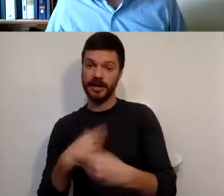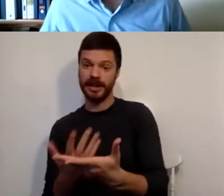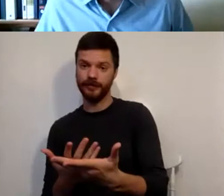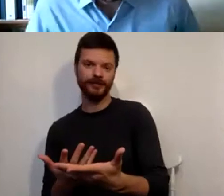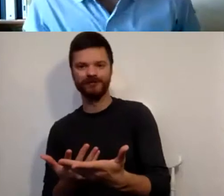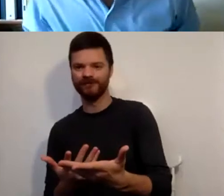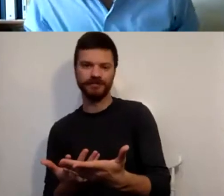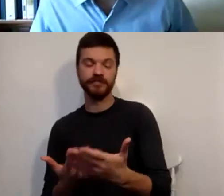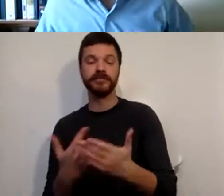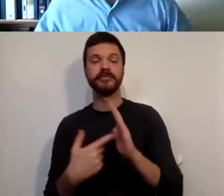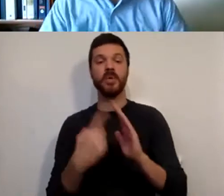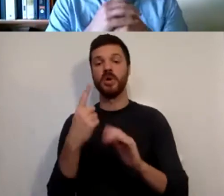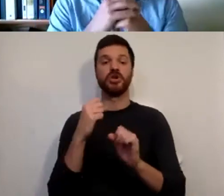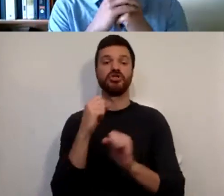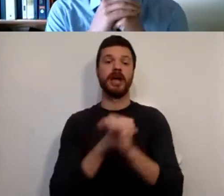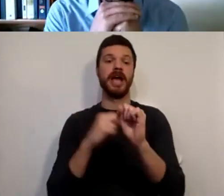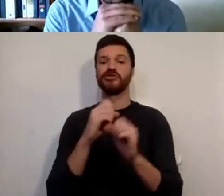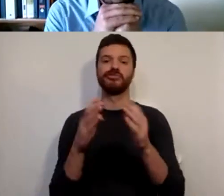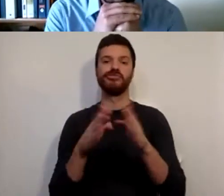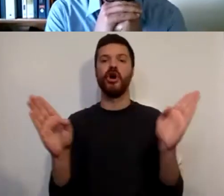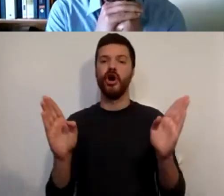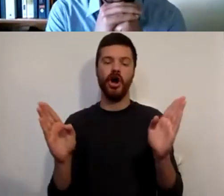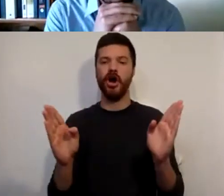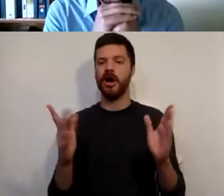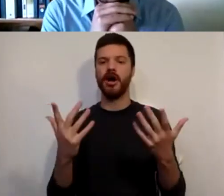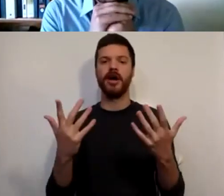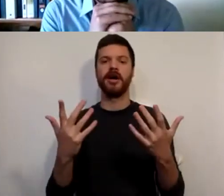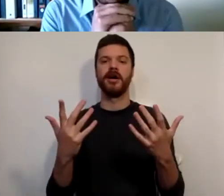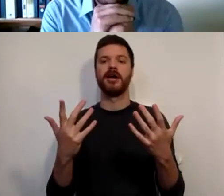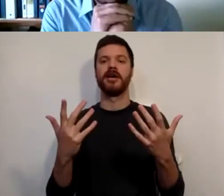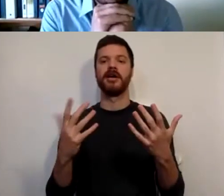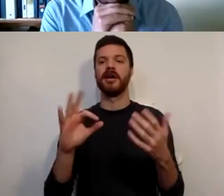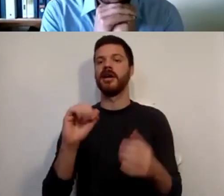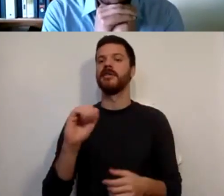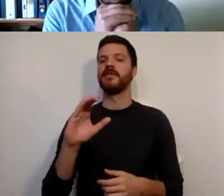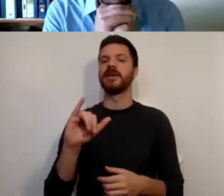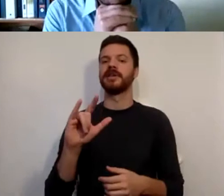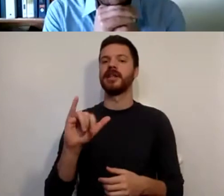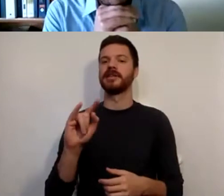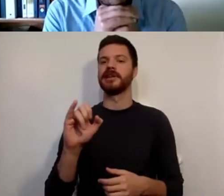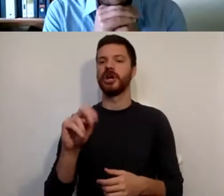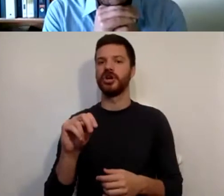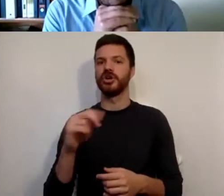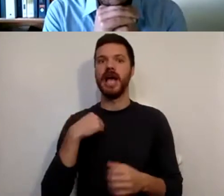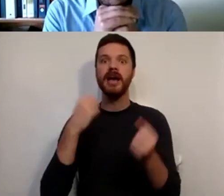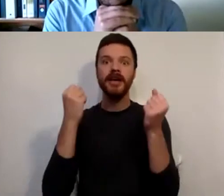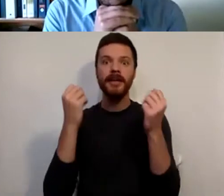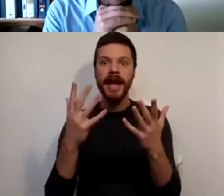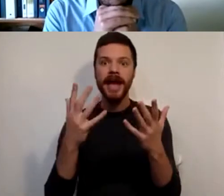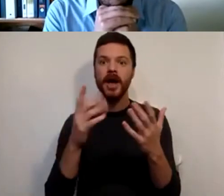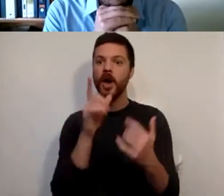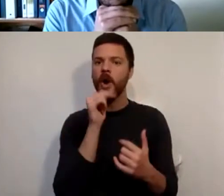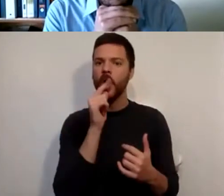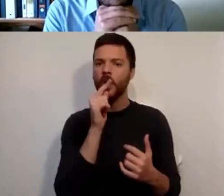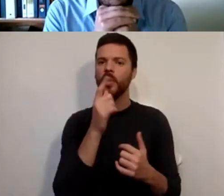a strategy that's as broad as implementation facilitation, there's a lot of factors related to sort of quality of the facilitator, what